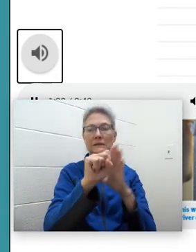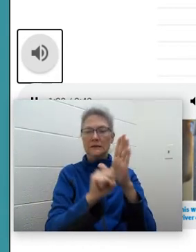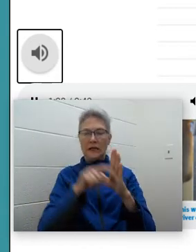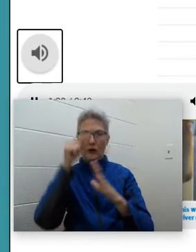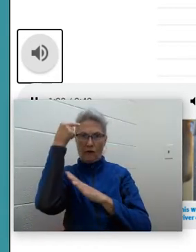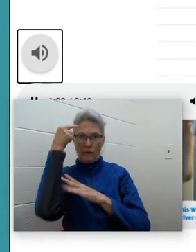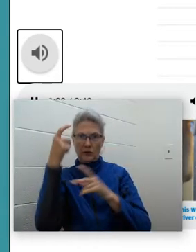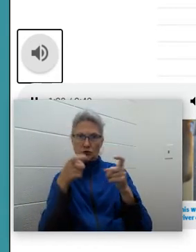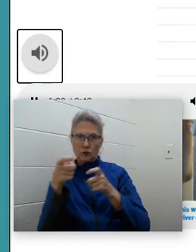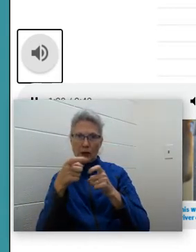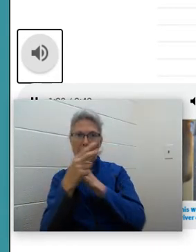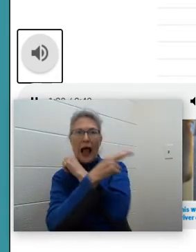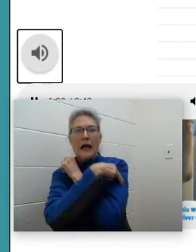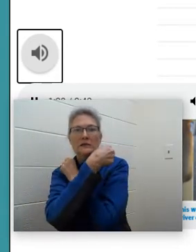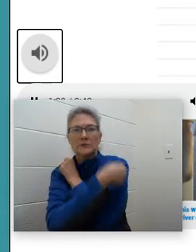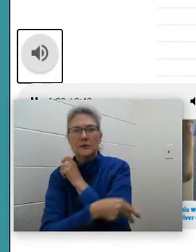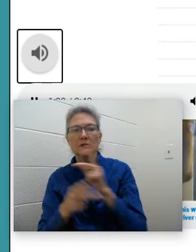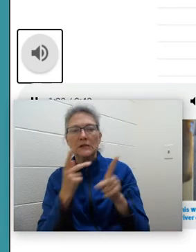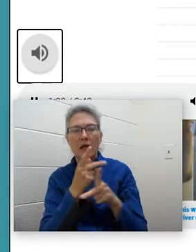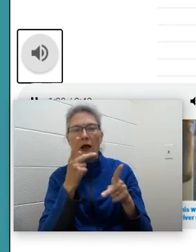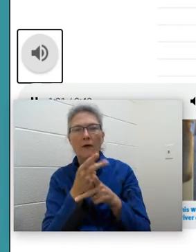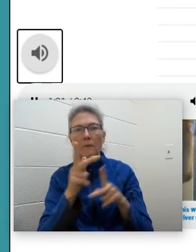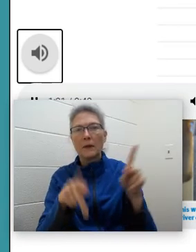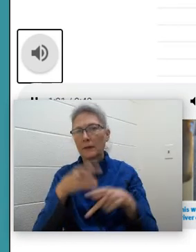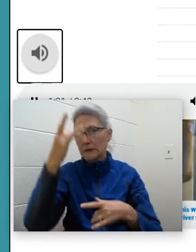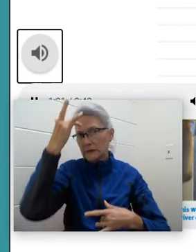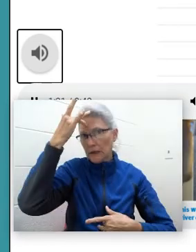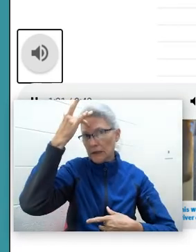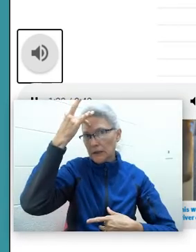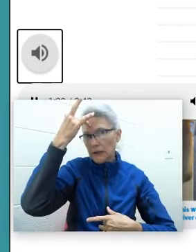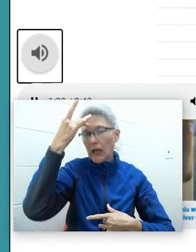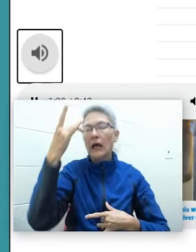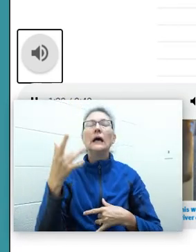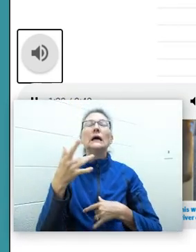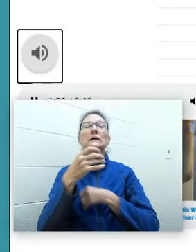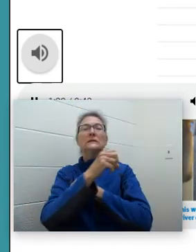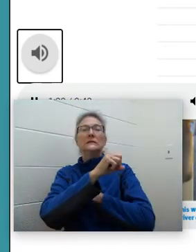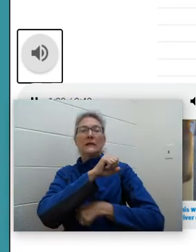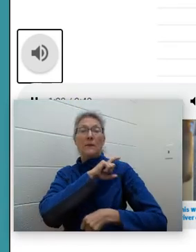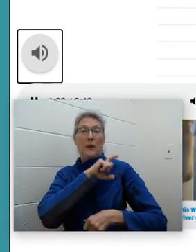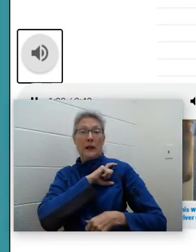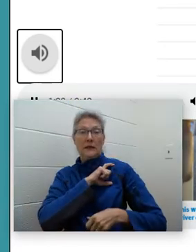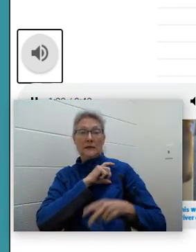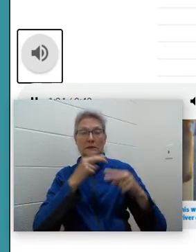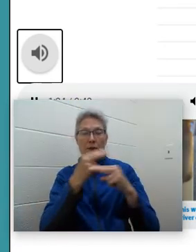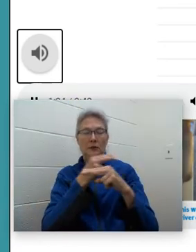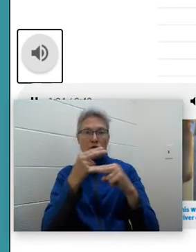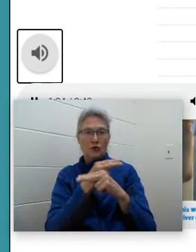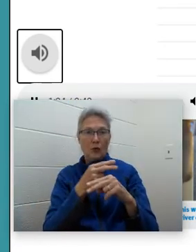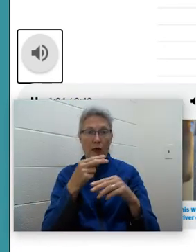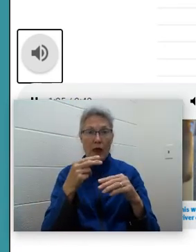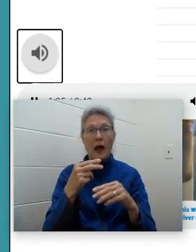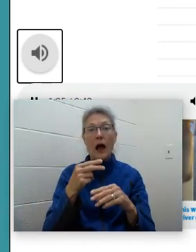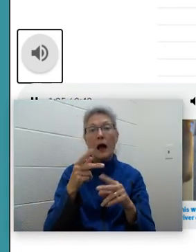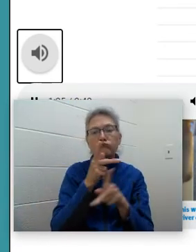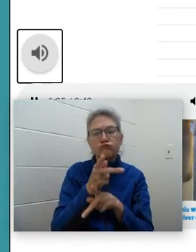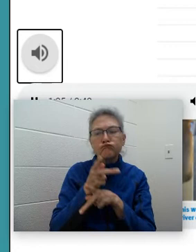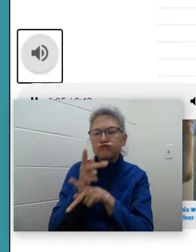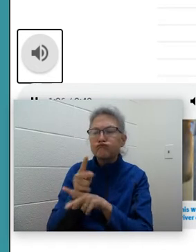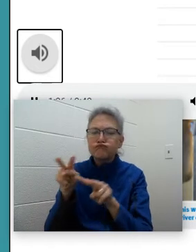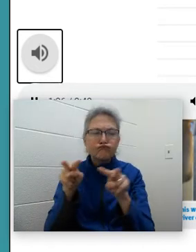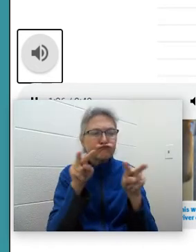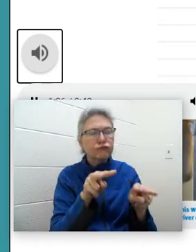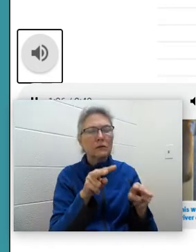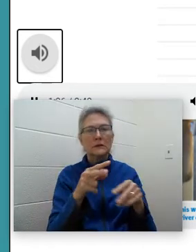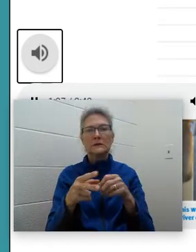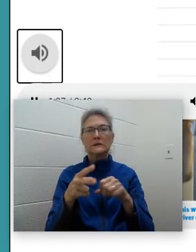governments run hospitals to care for sick people. State police patrol the highways to keep people safe. They also